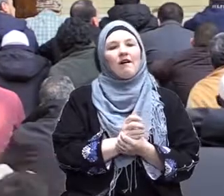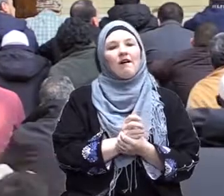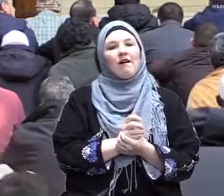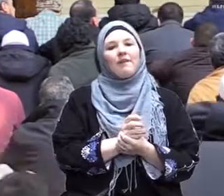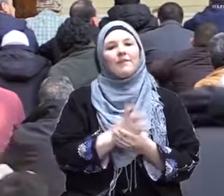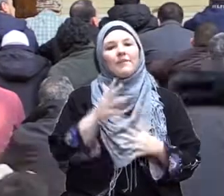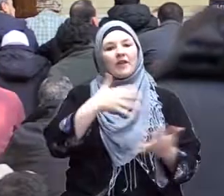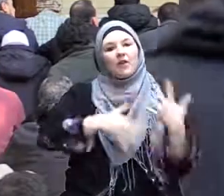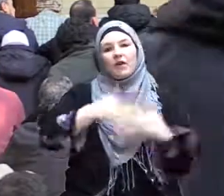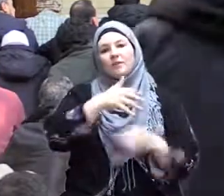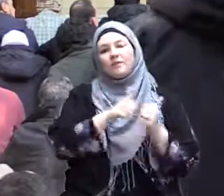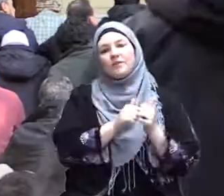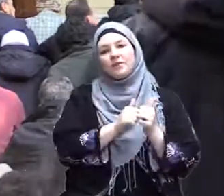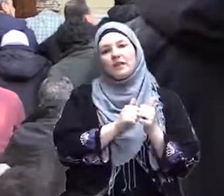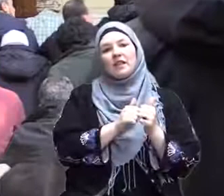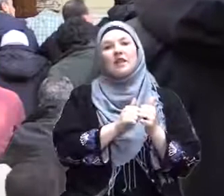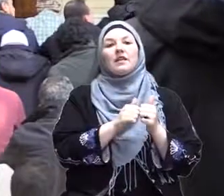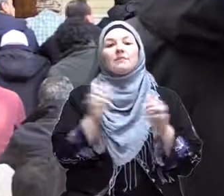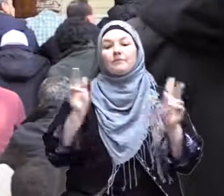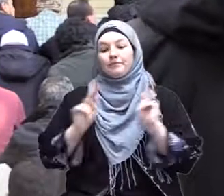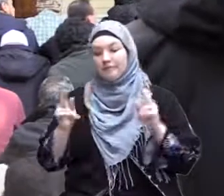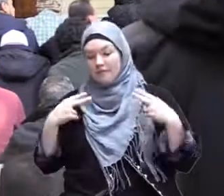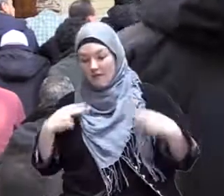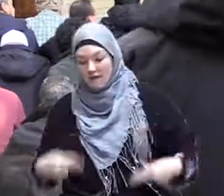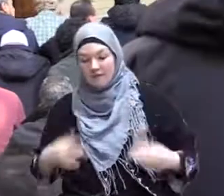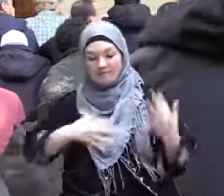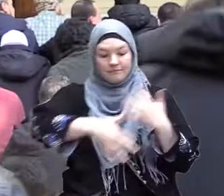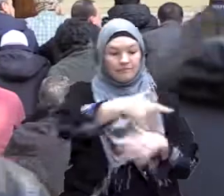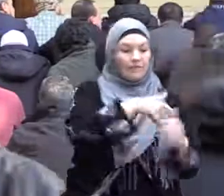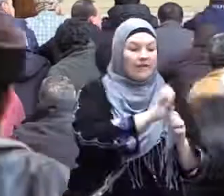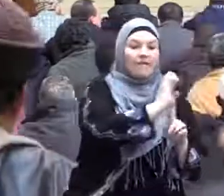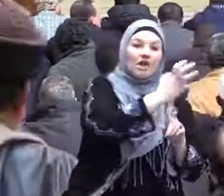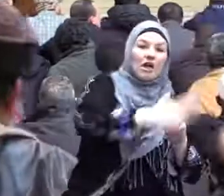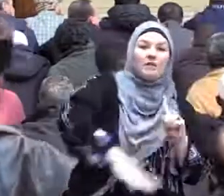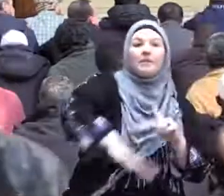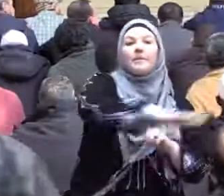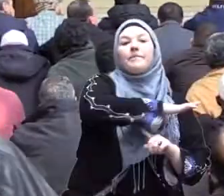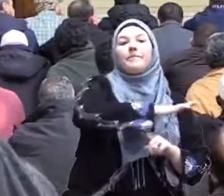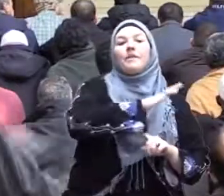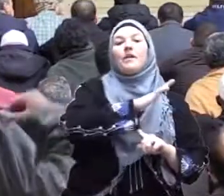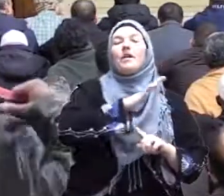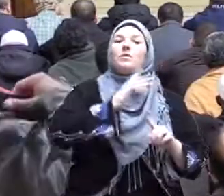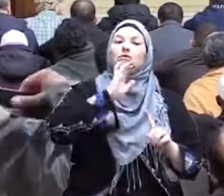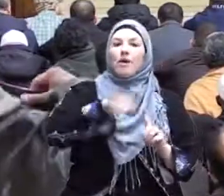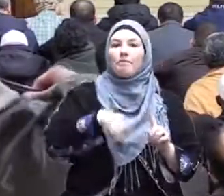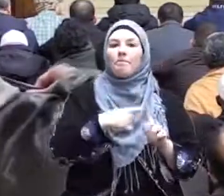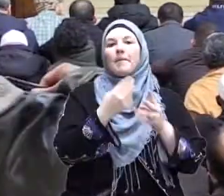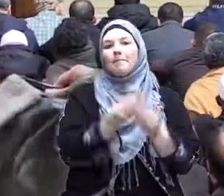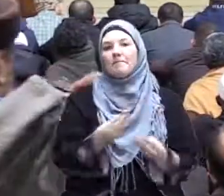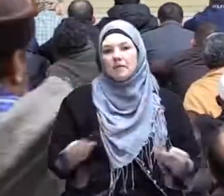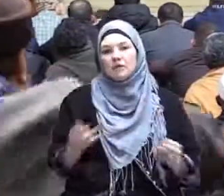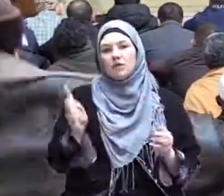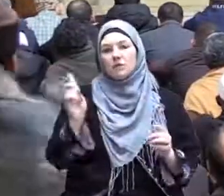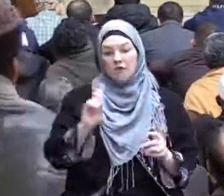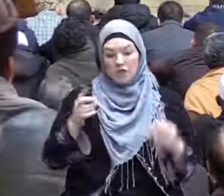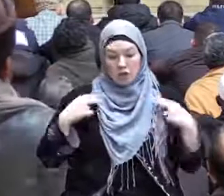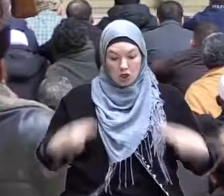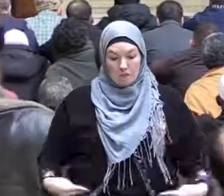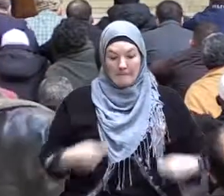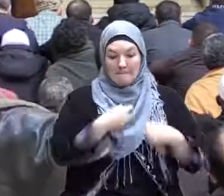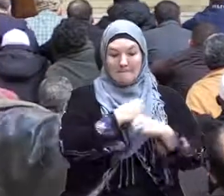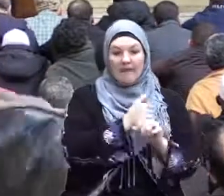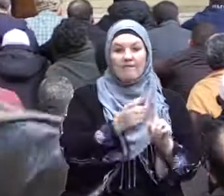and interaction with his environment. Meaning, we spoke about the material from which man is